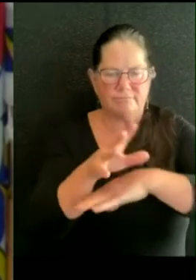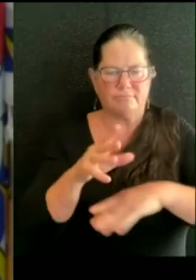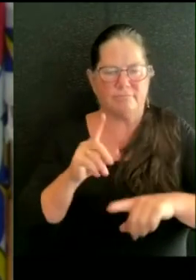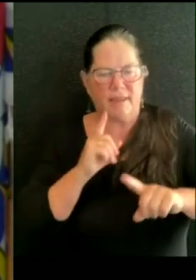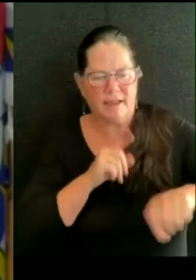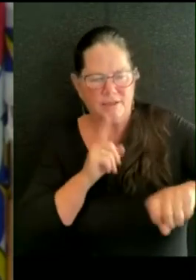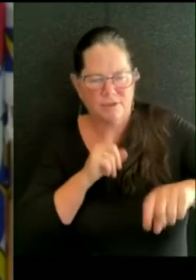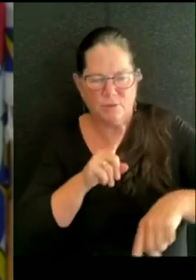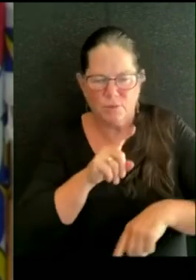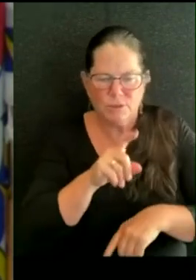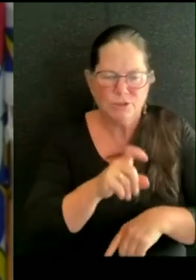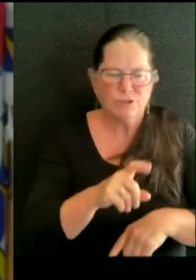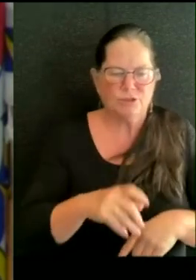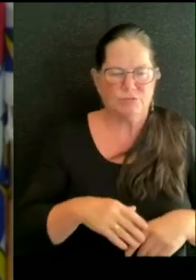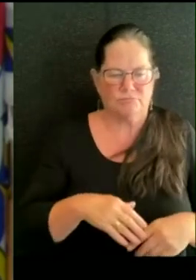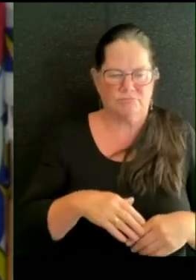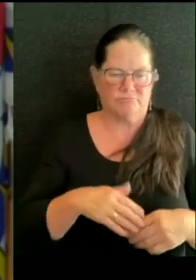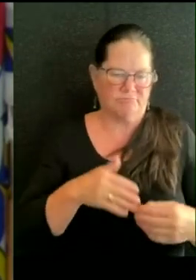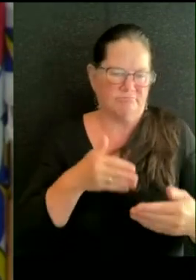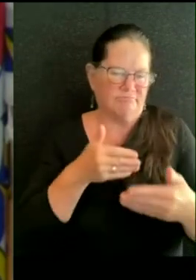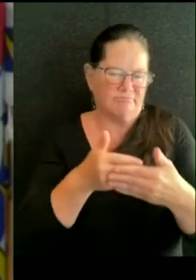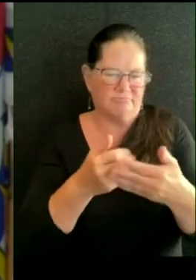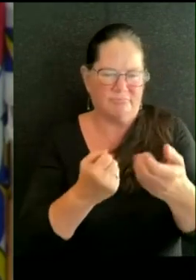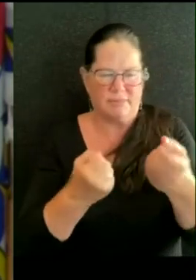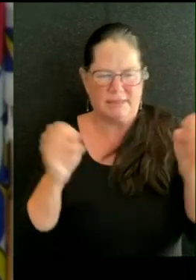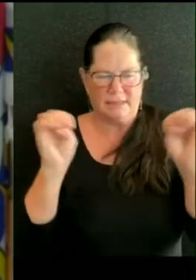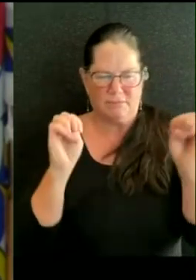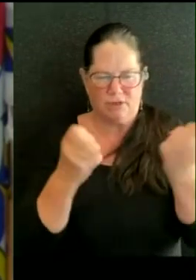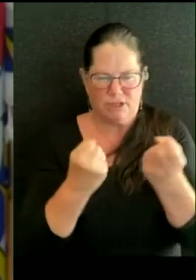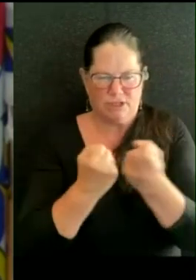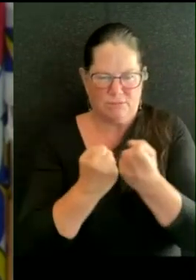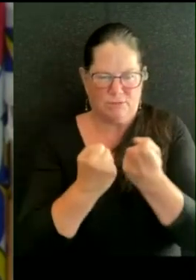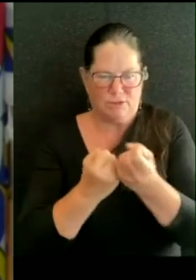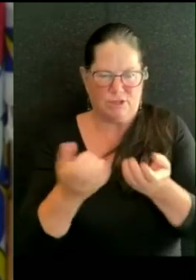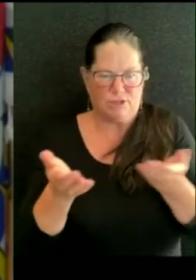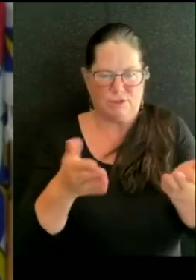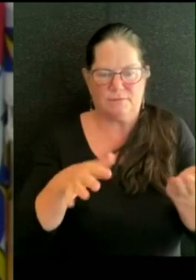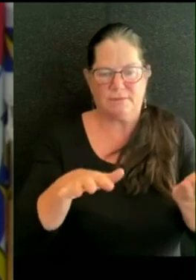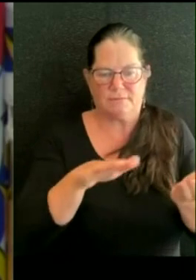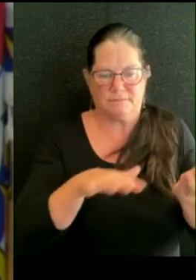emergency support services as they are too relocating.